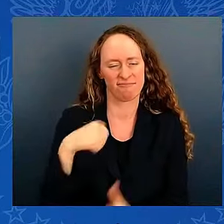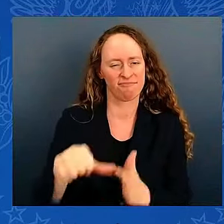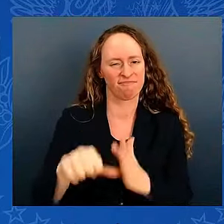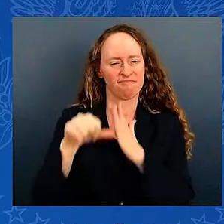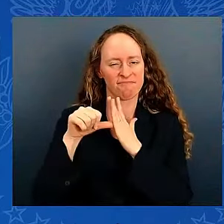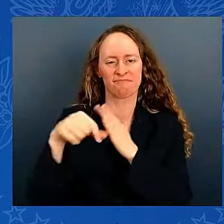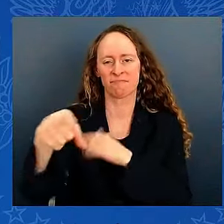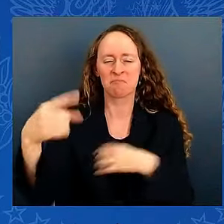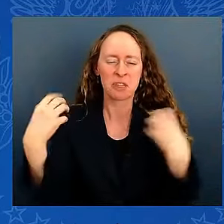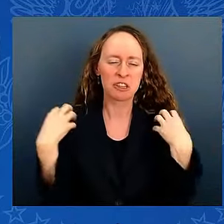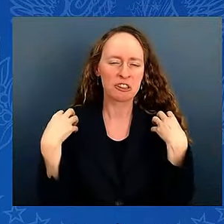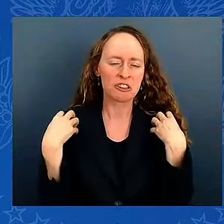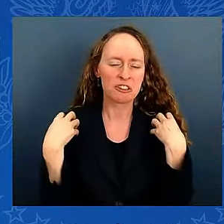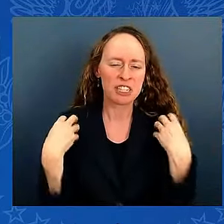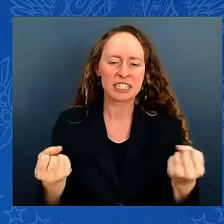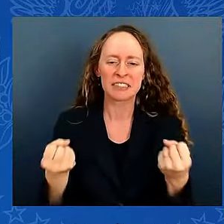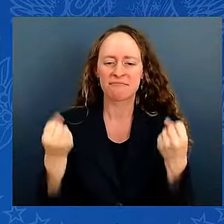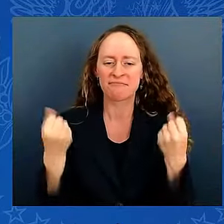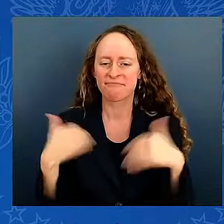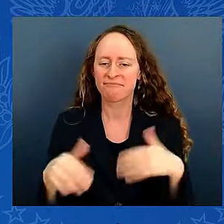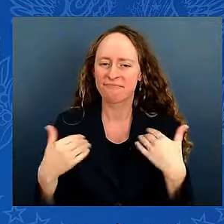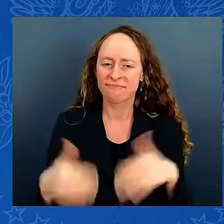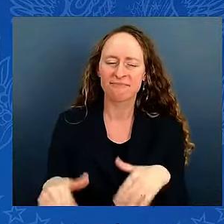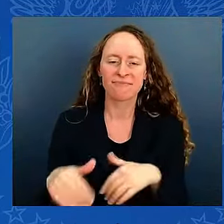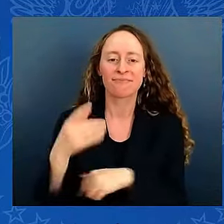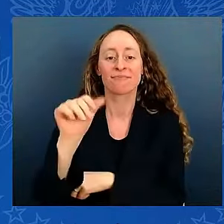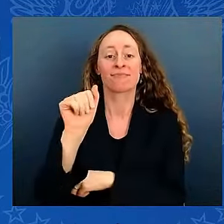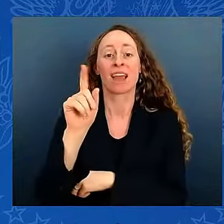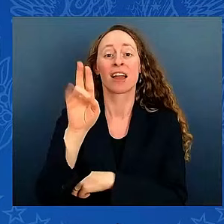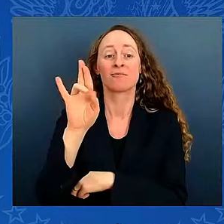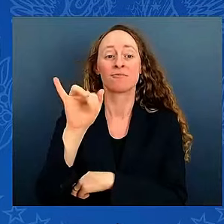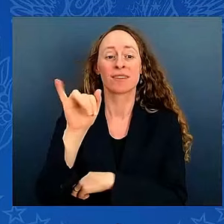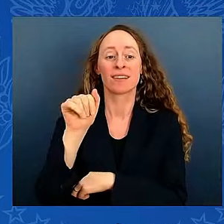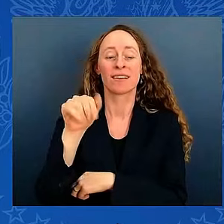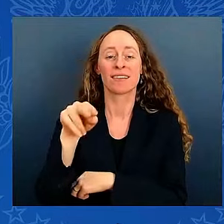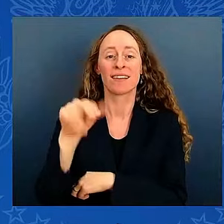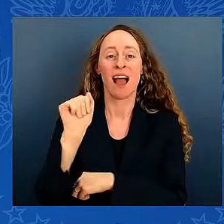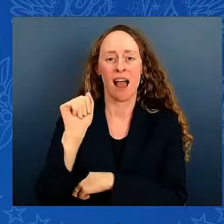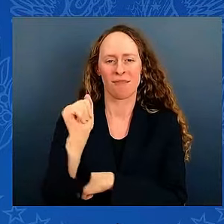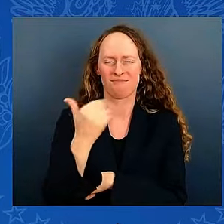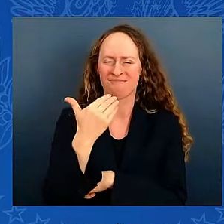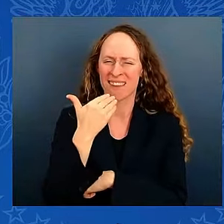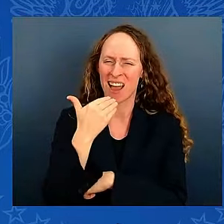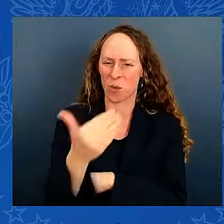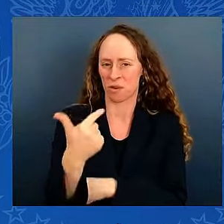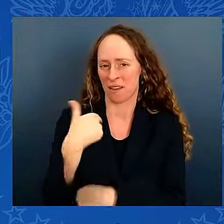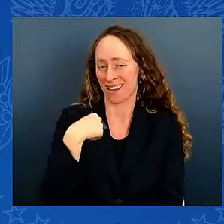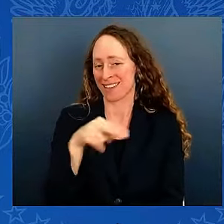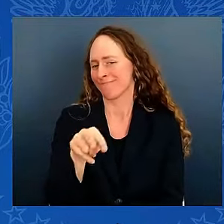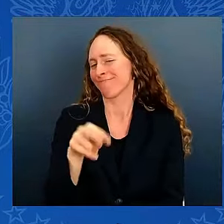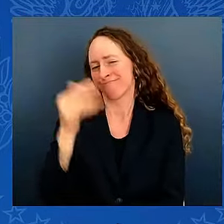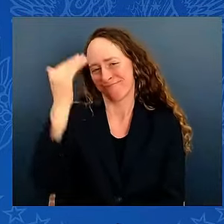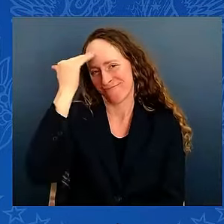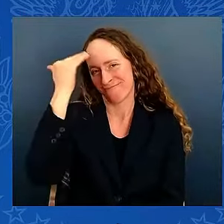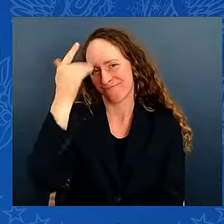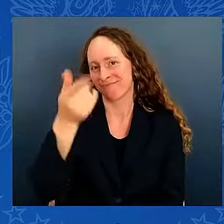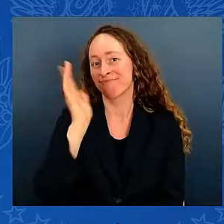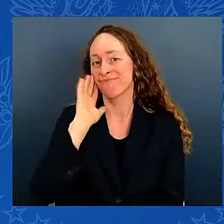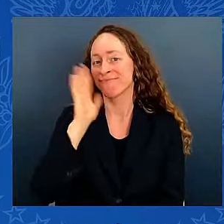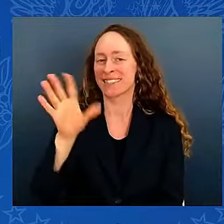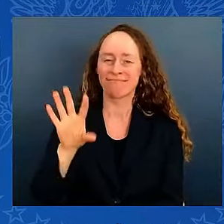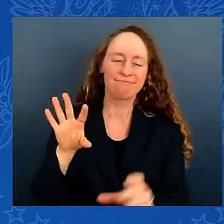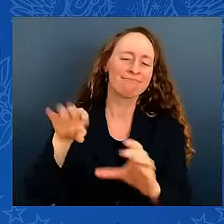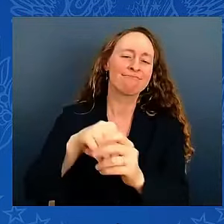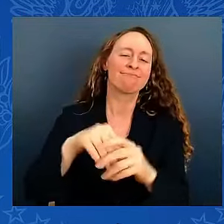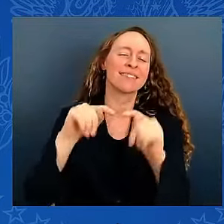And Adriana, thank you. I doubt you'll be representing Team USA one day as well. I think it's going to happen. Paul, along